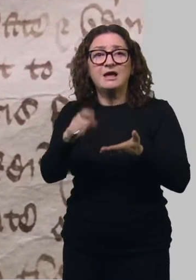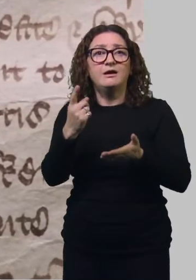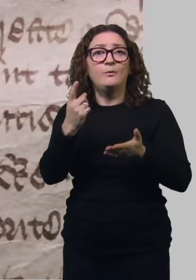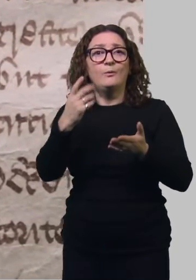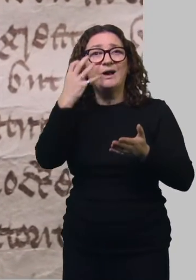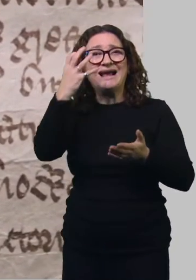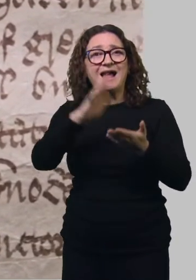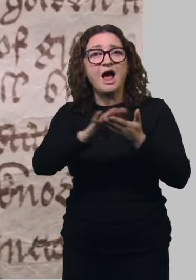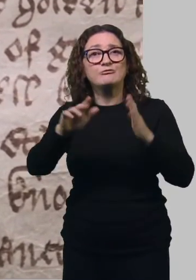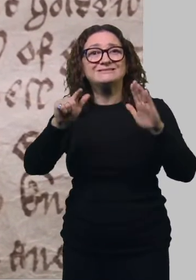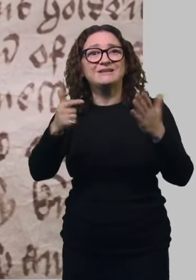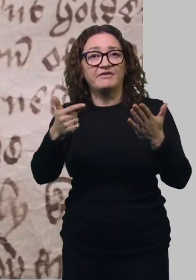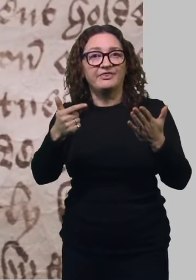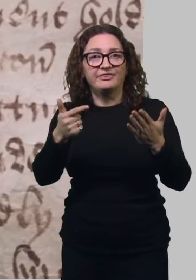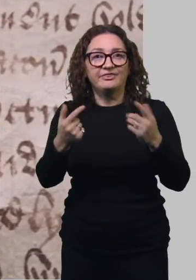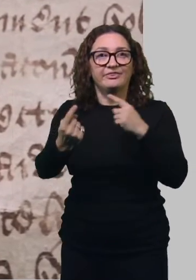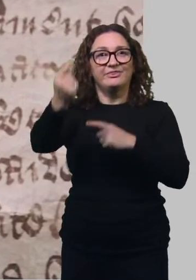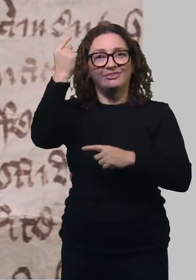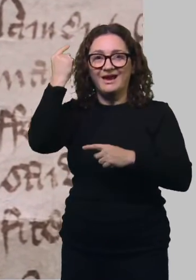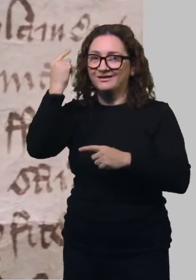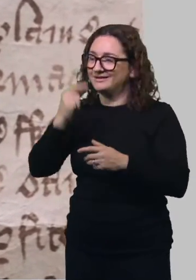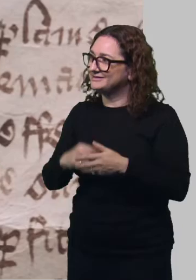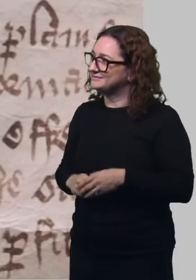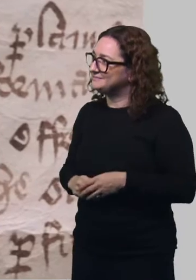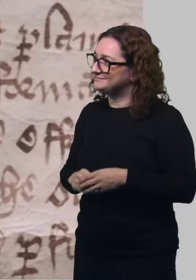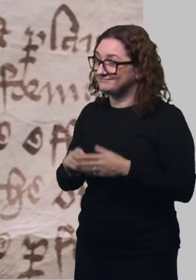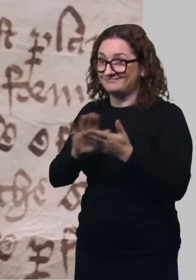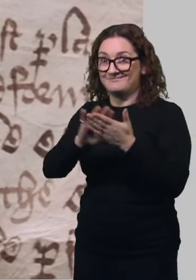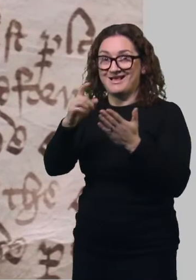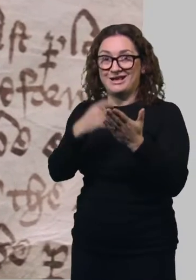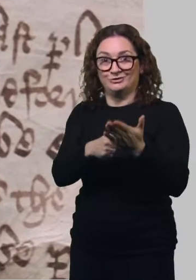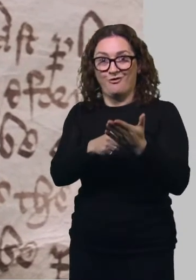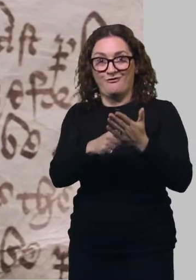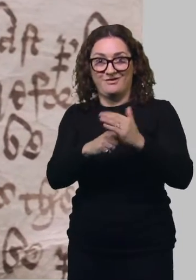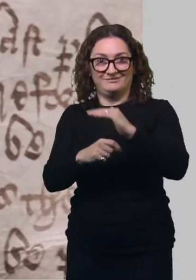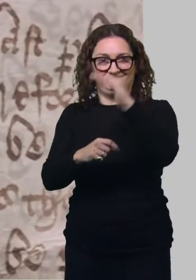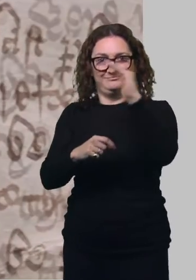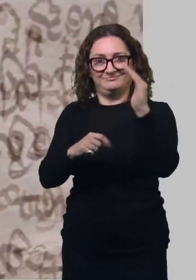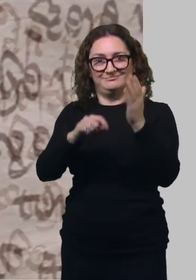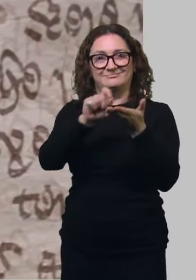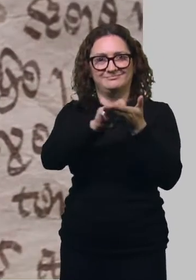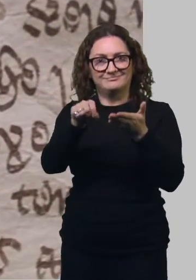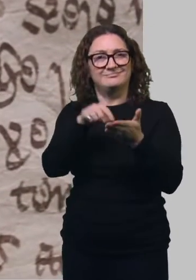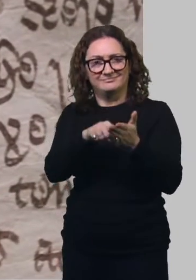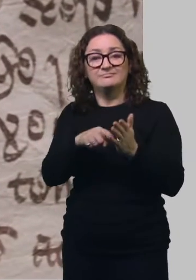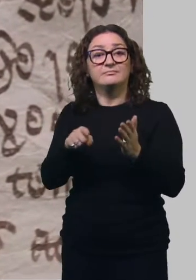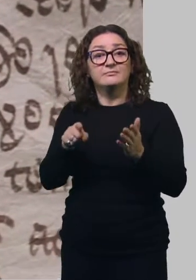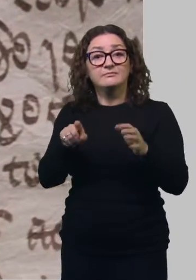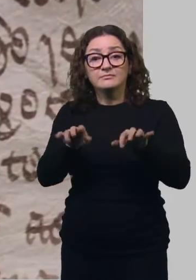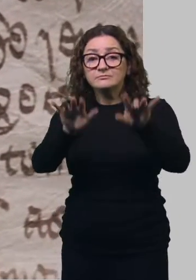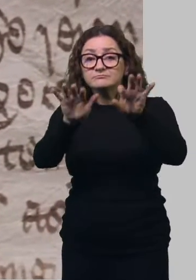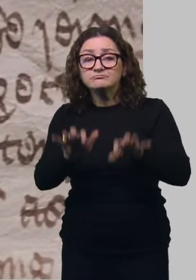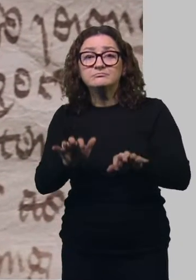his signature, HR, in the top left-hand corner. The act was drawn up in the House of Commons. It's handwritten in